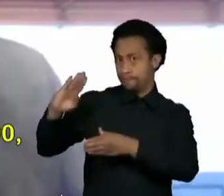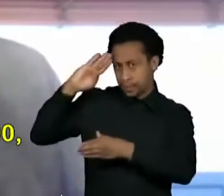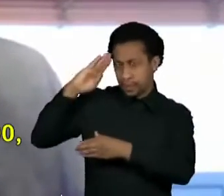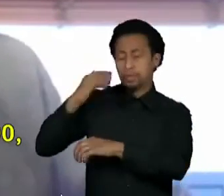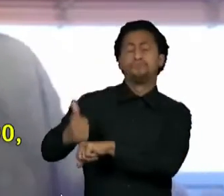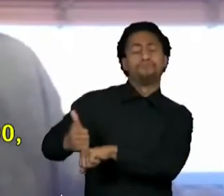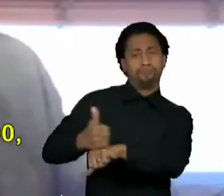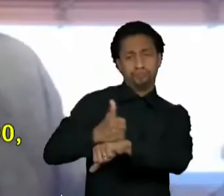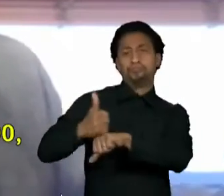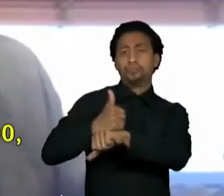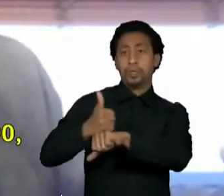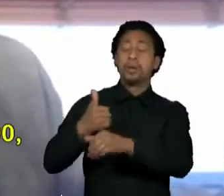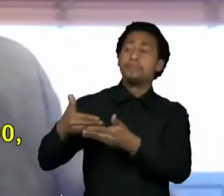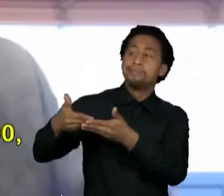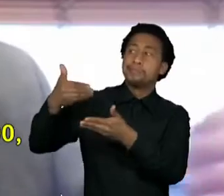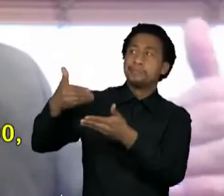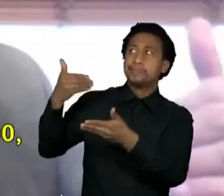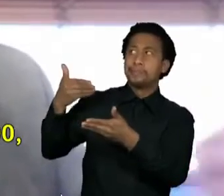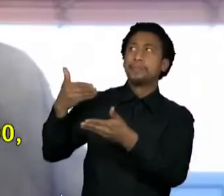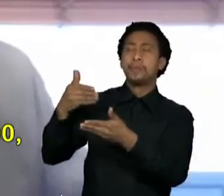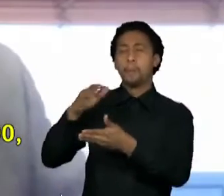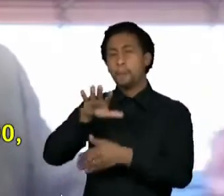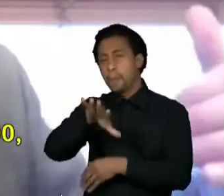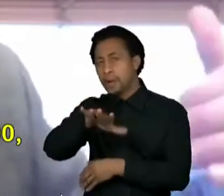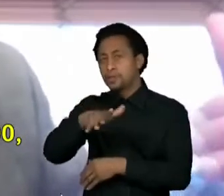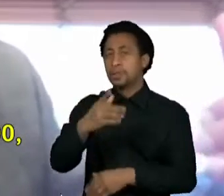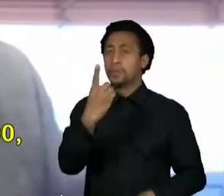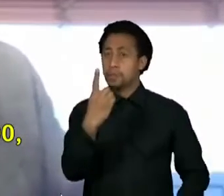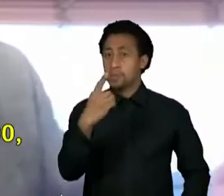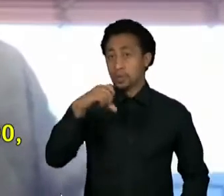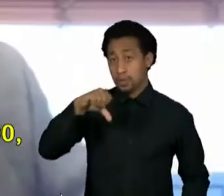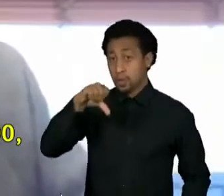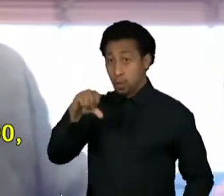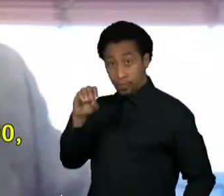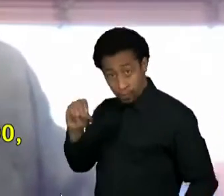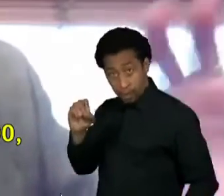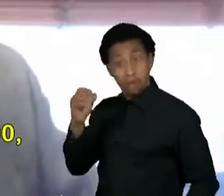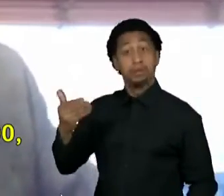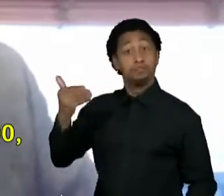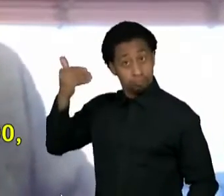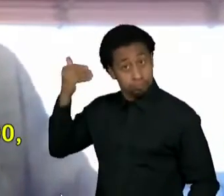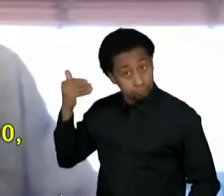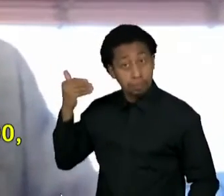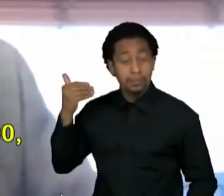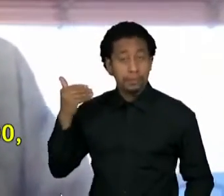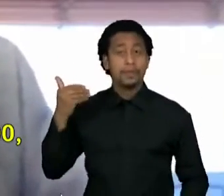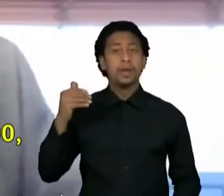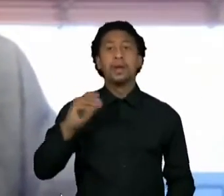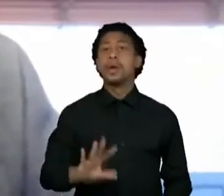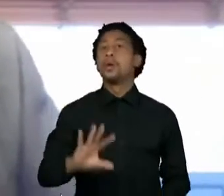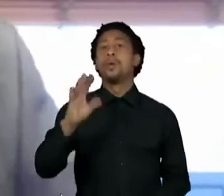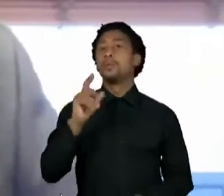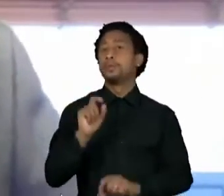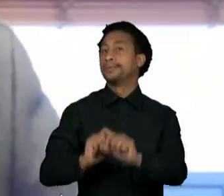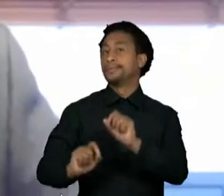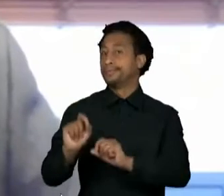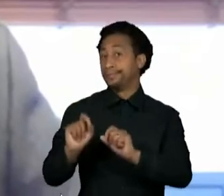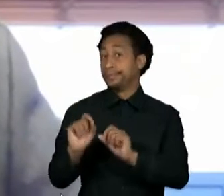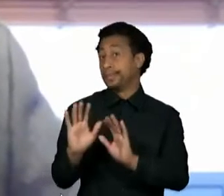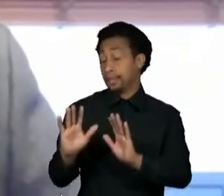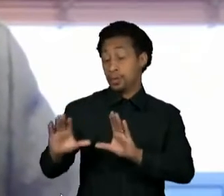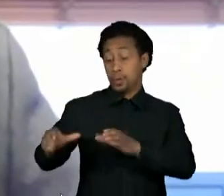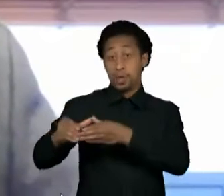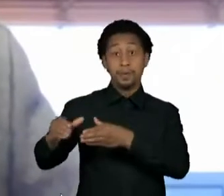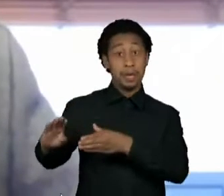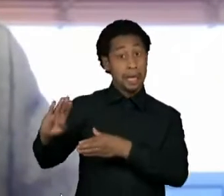that is not, until recently, intervened heavily in politics, at least not since the 1990s. The question is whether